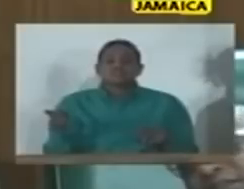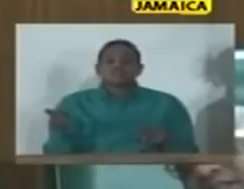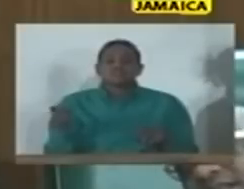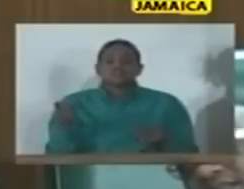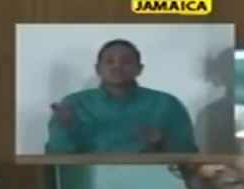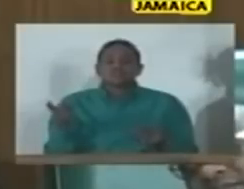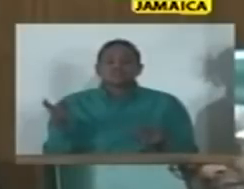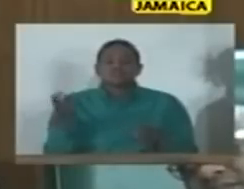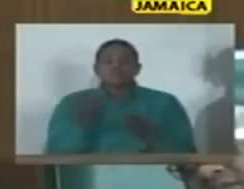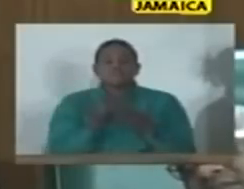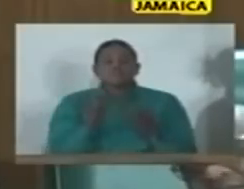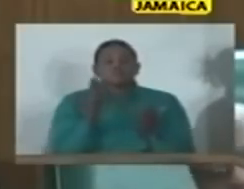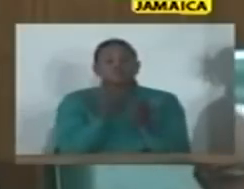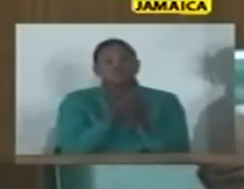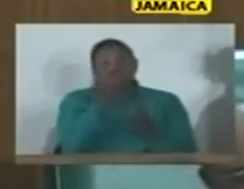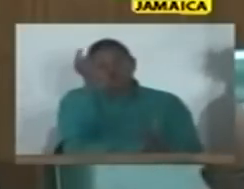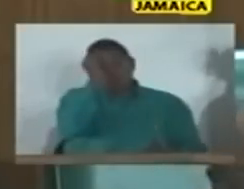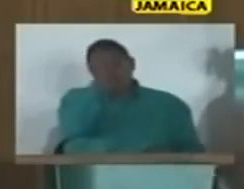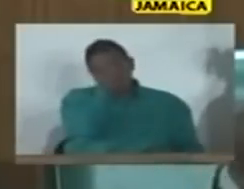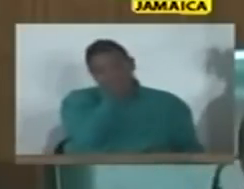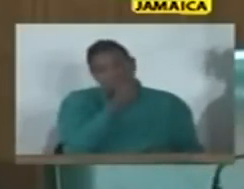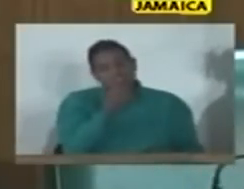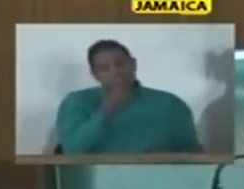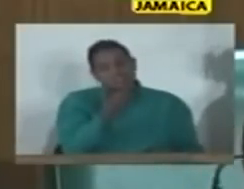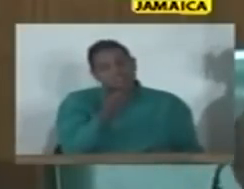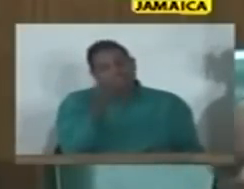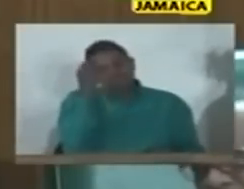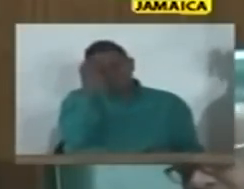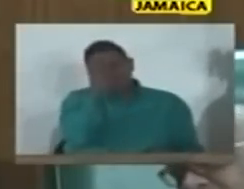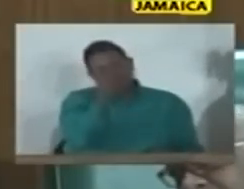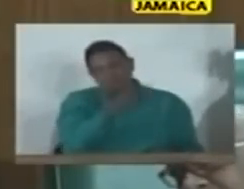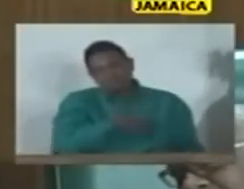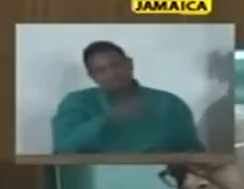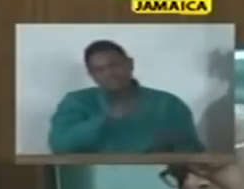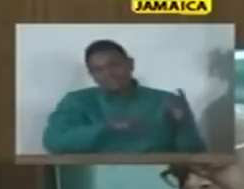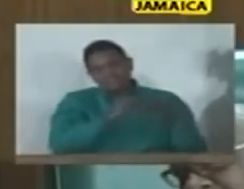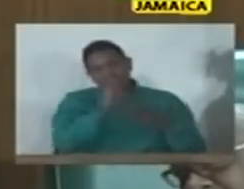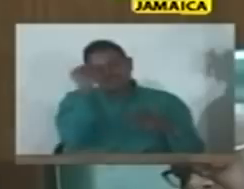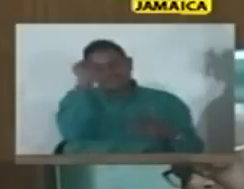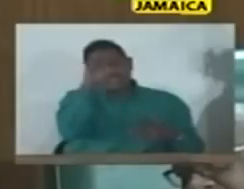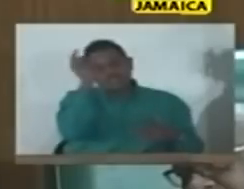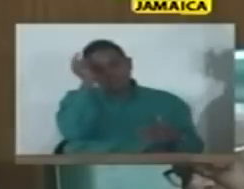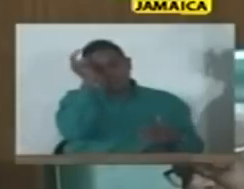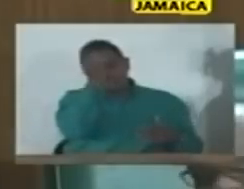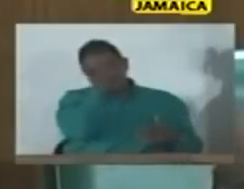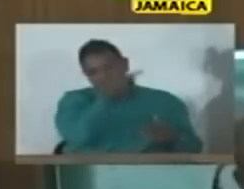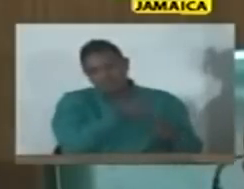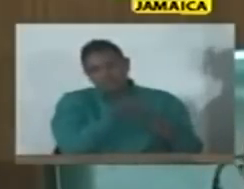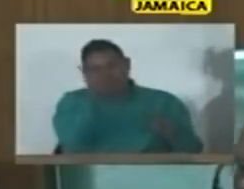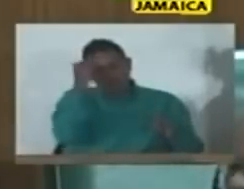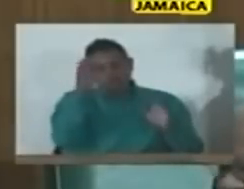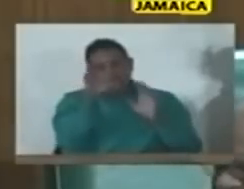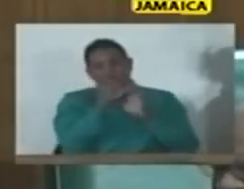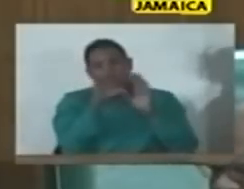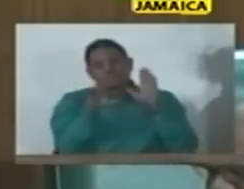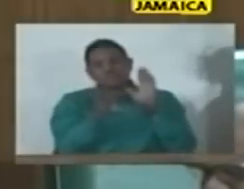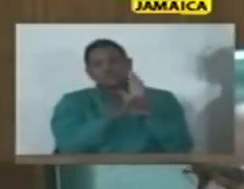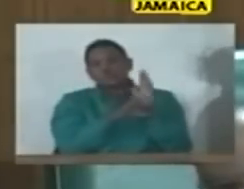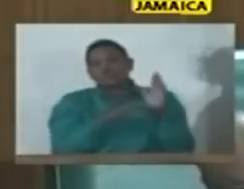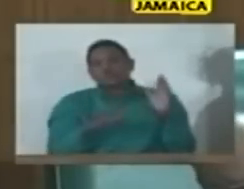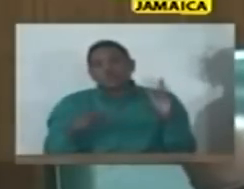General, says, no, I can't send it to the Governor General because it's unconstitutional, what